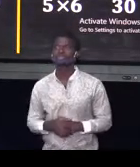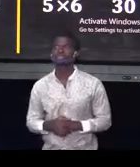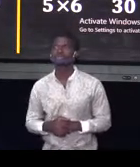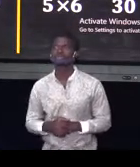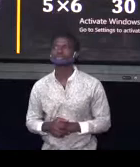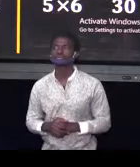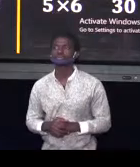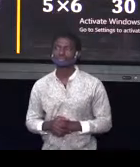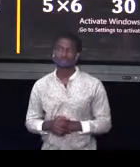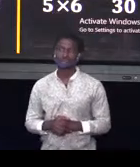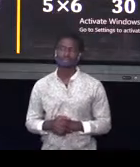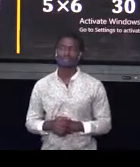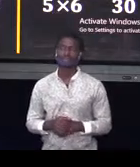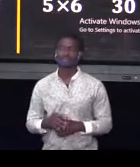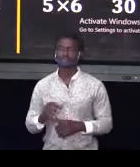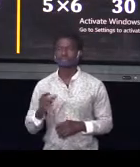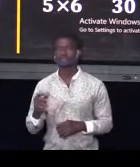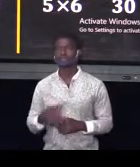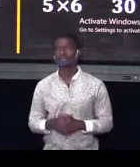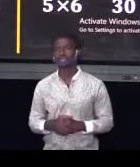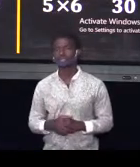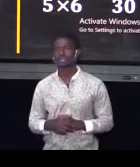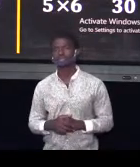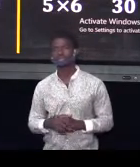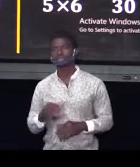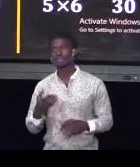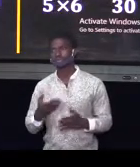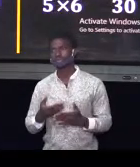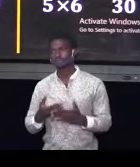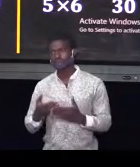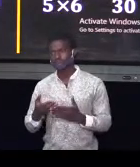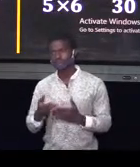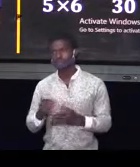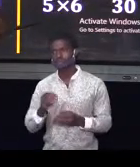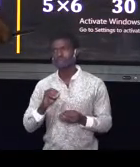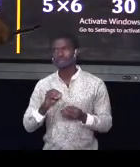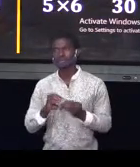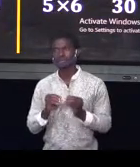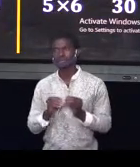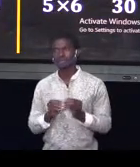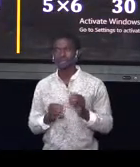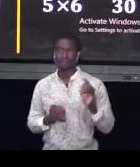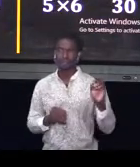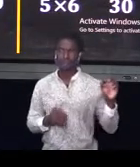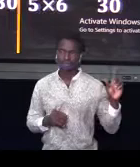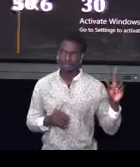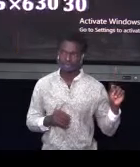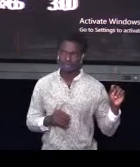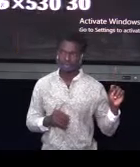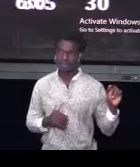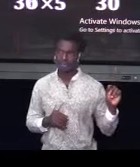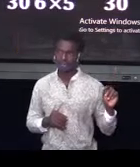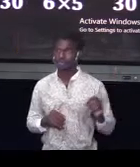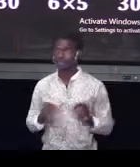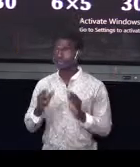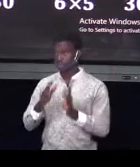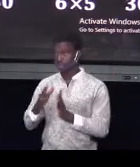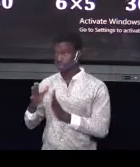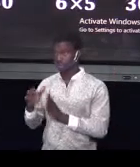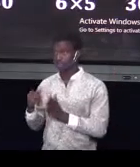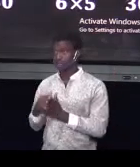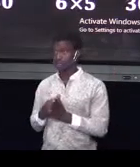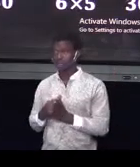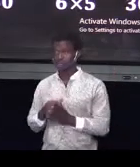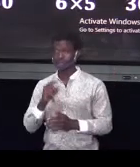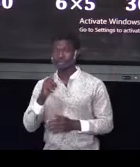3. 10 out of 30 is the same thing as 2 over 6. So bring this one first. This is number 2, and this is number 3. So we